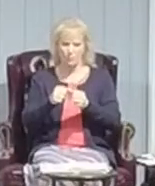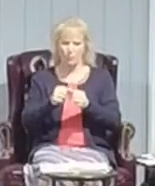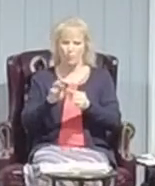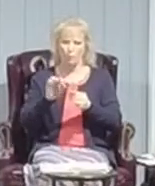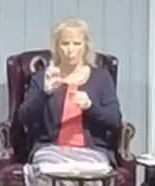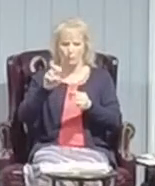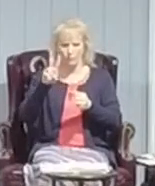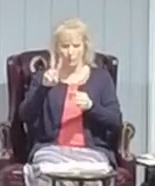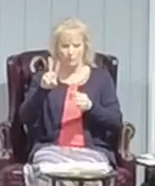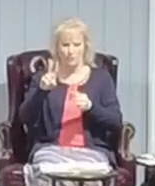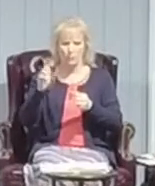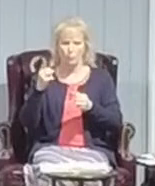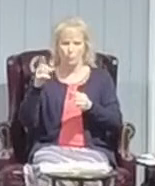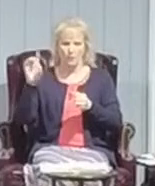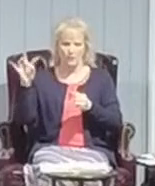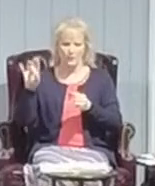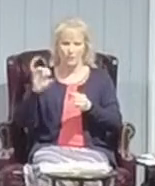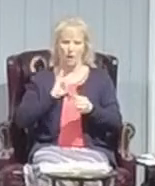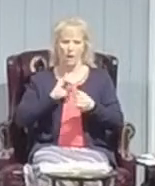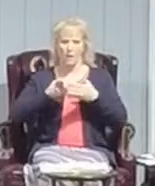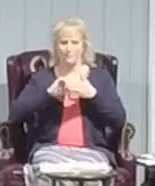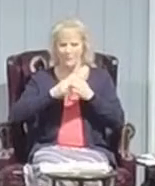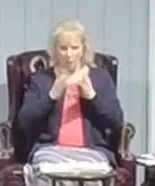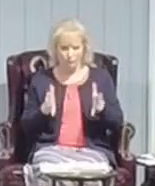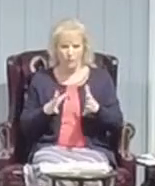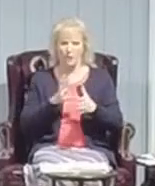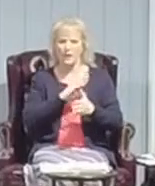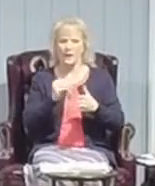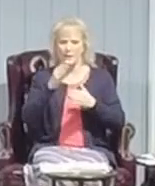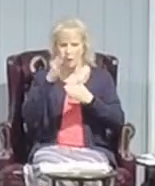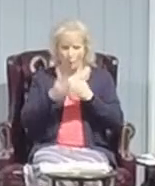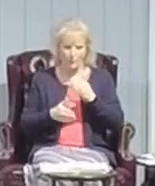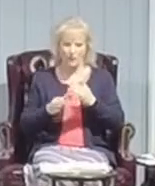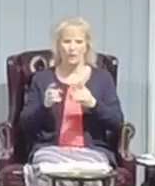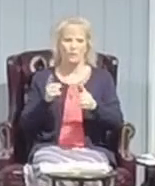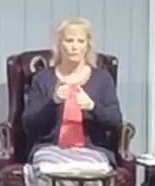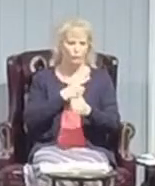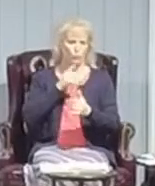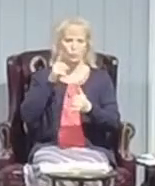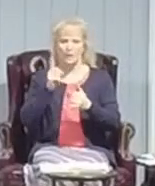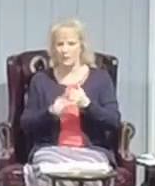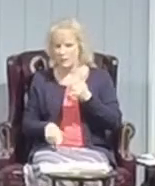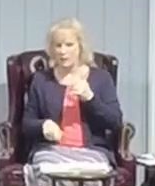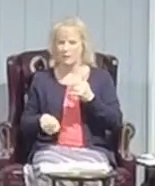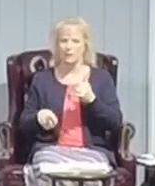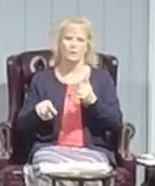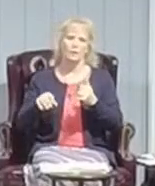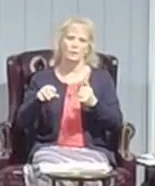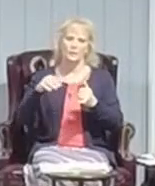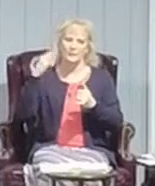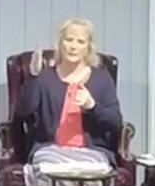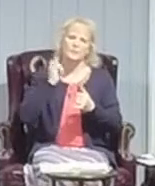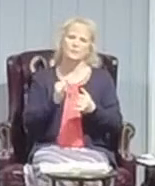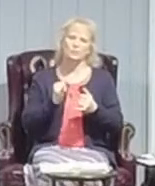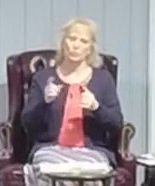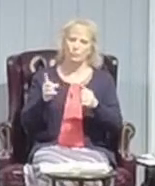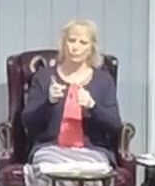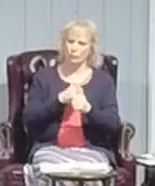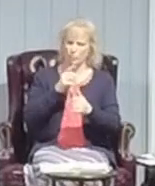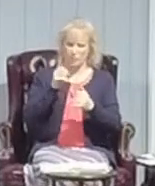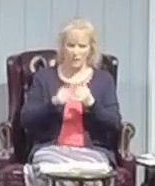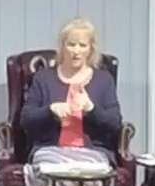"I am Alpha and Omega, the beginning and the end, the first and the last." And so he's the first and the last,